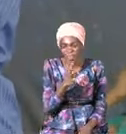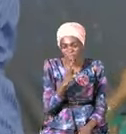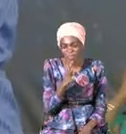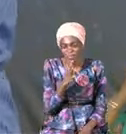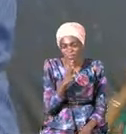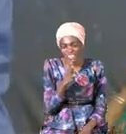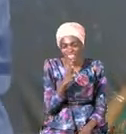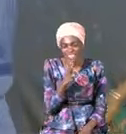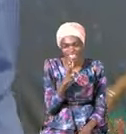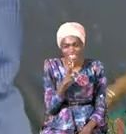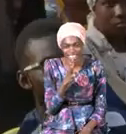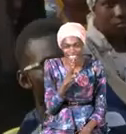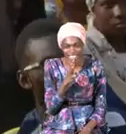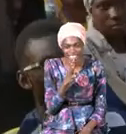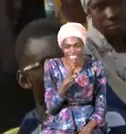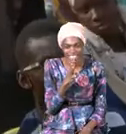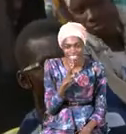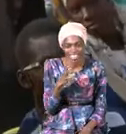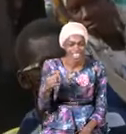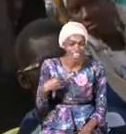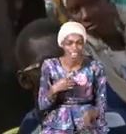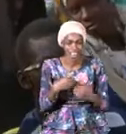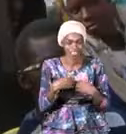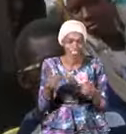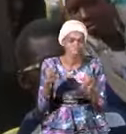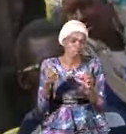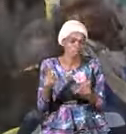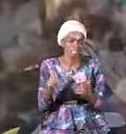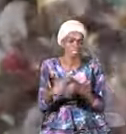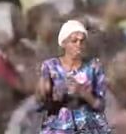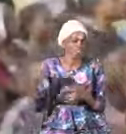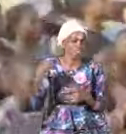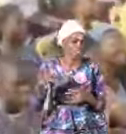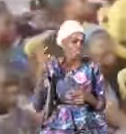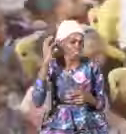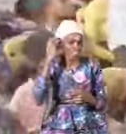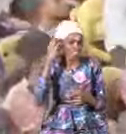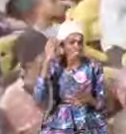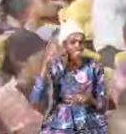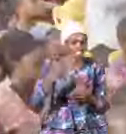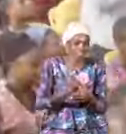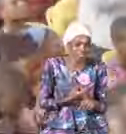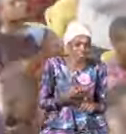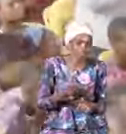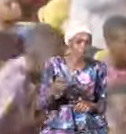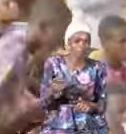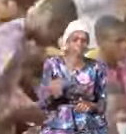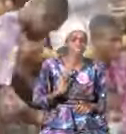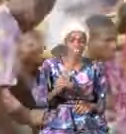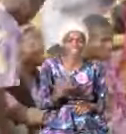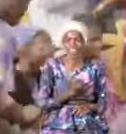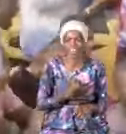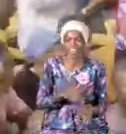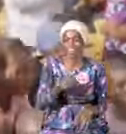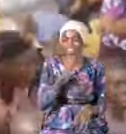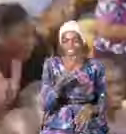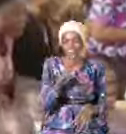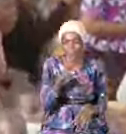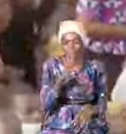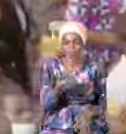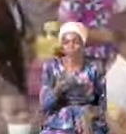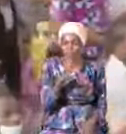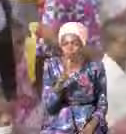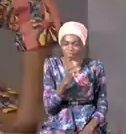You will have the privilege of hearing a goodwill message from our mommy, Mommy